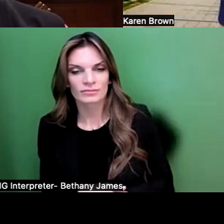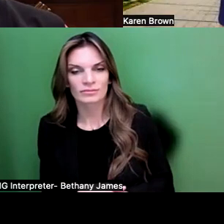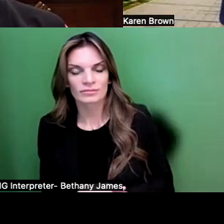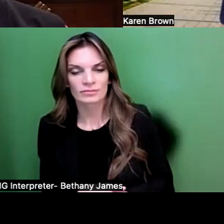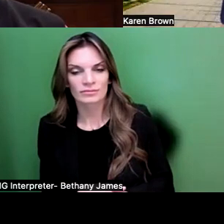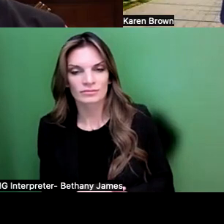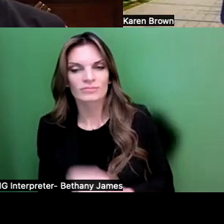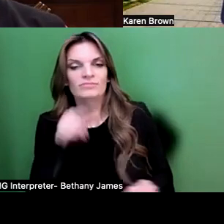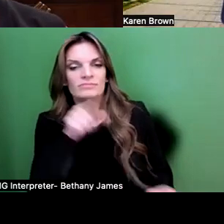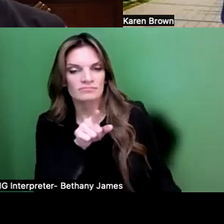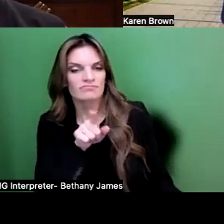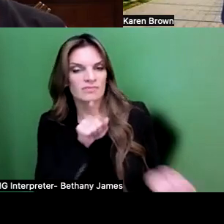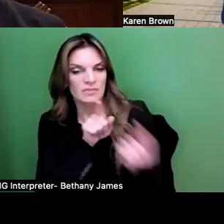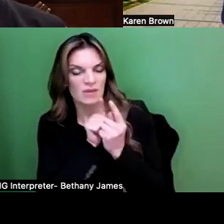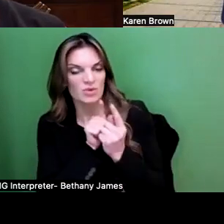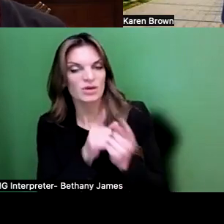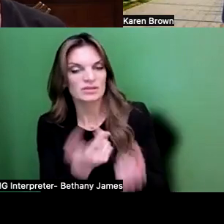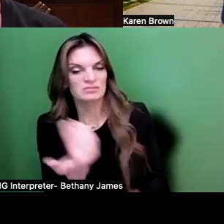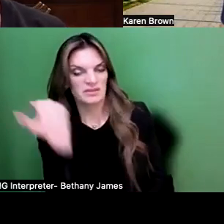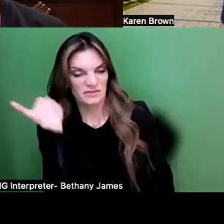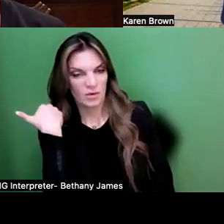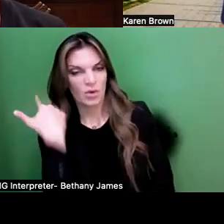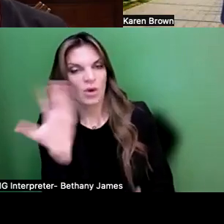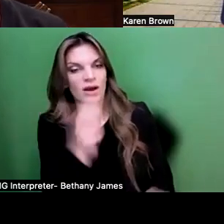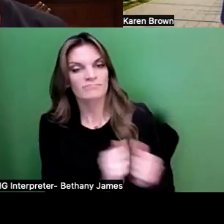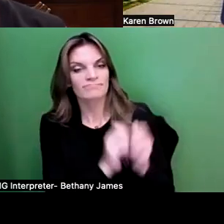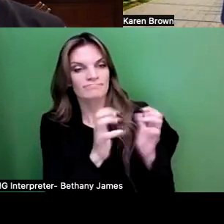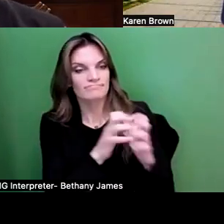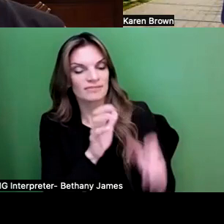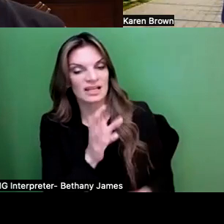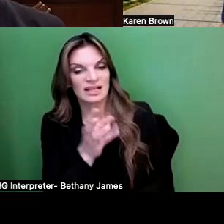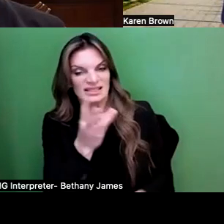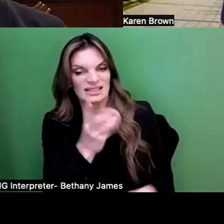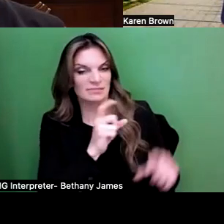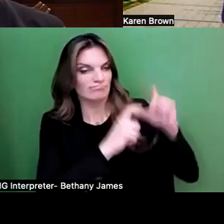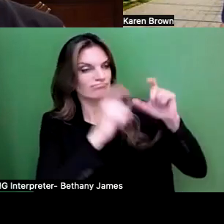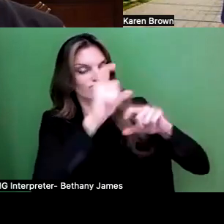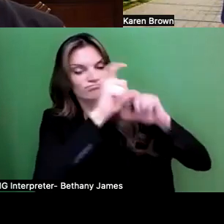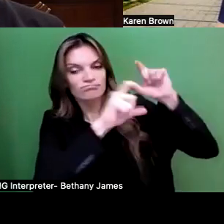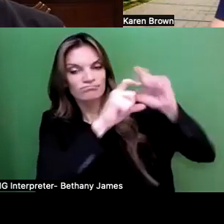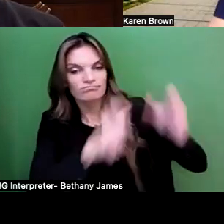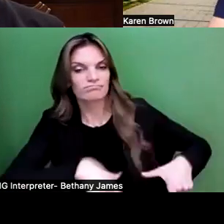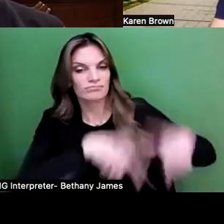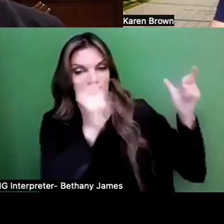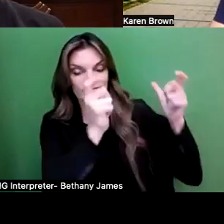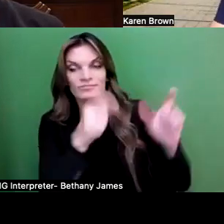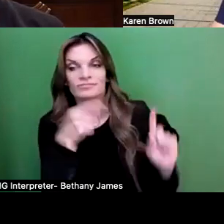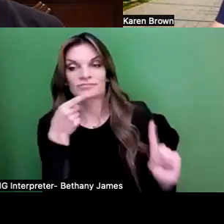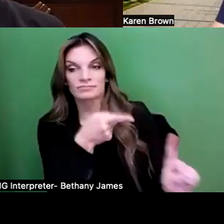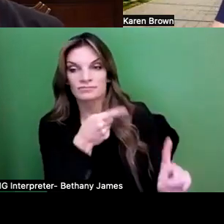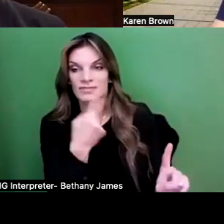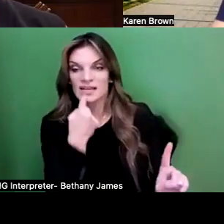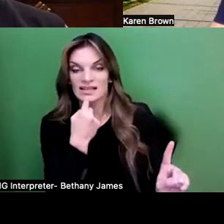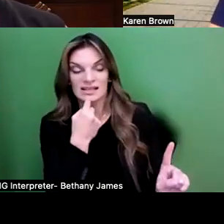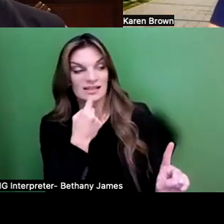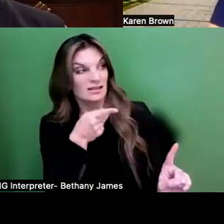came to us some years ago and wanted to put a 6-story building on that property. The code there calls for 3